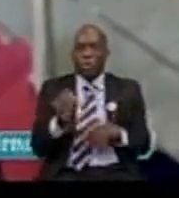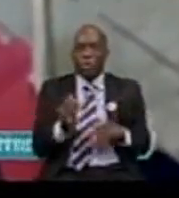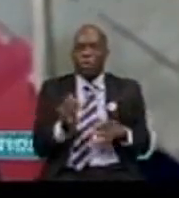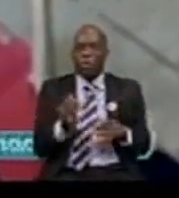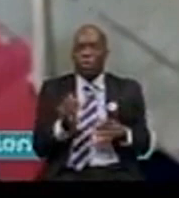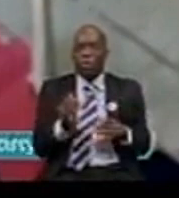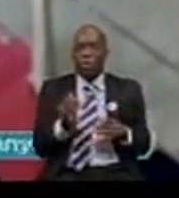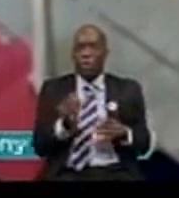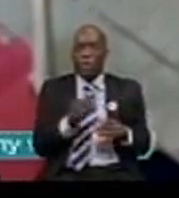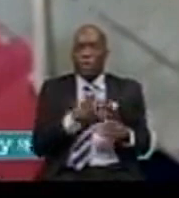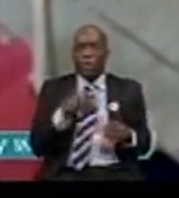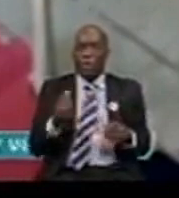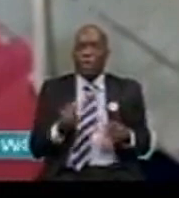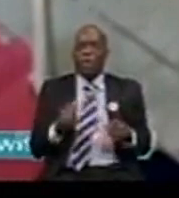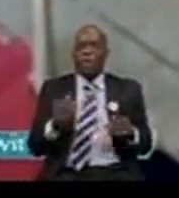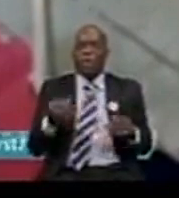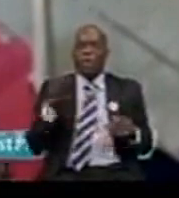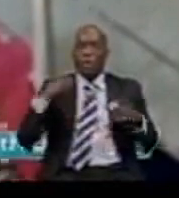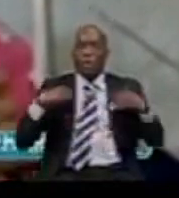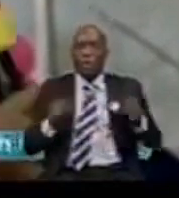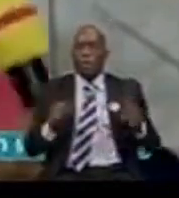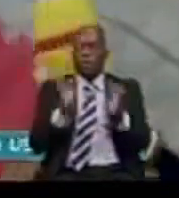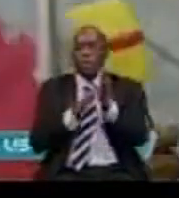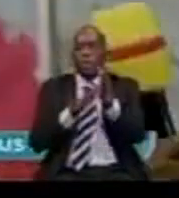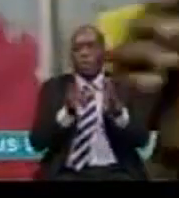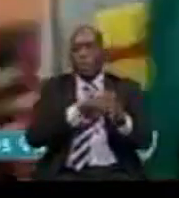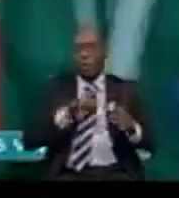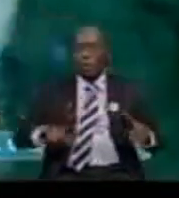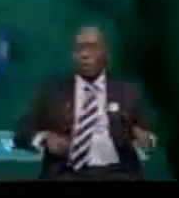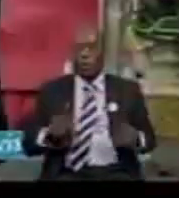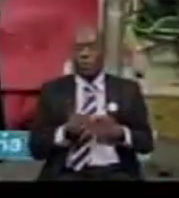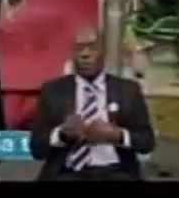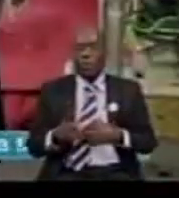gbo adura ba mi ni jesu logo.